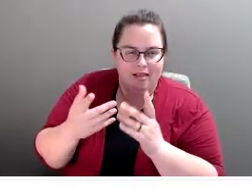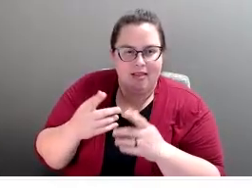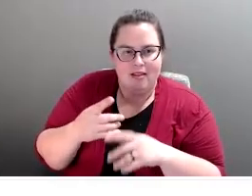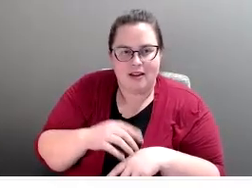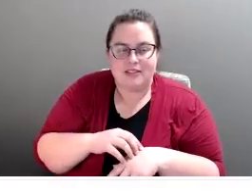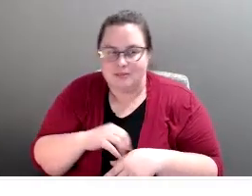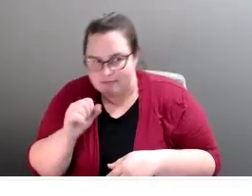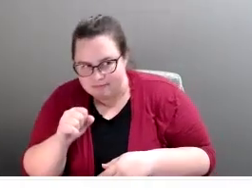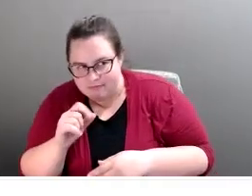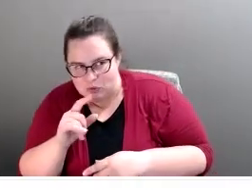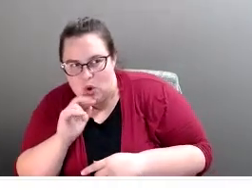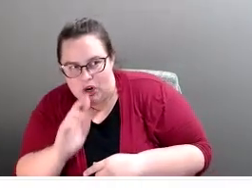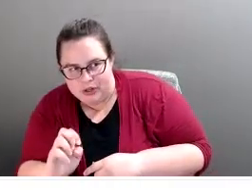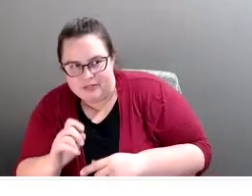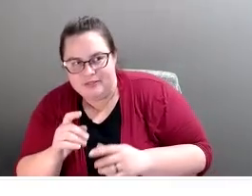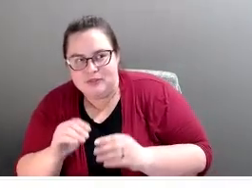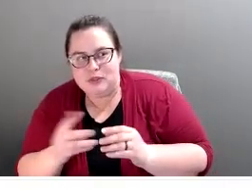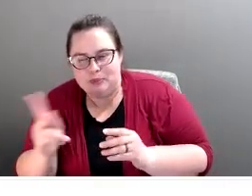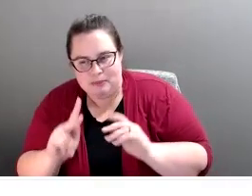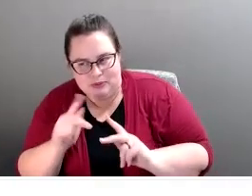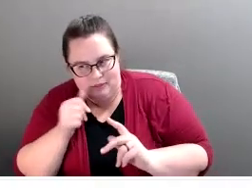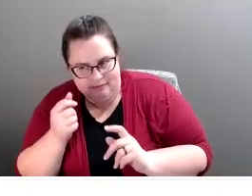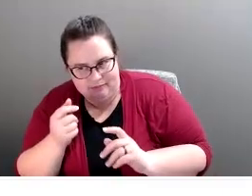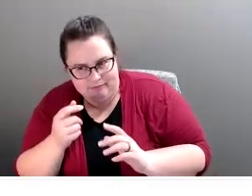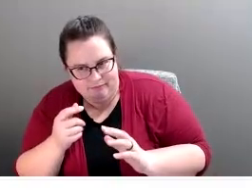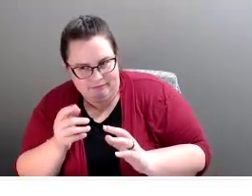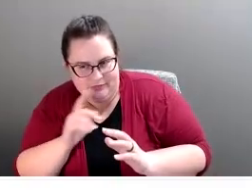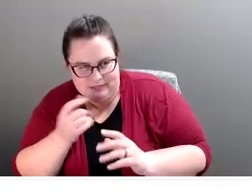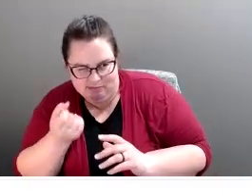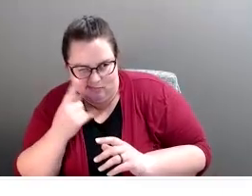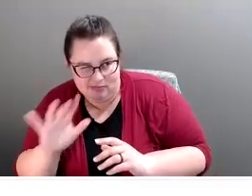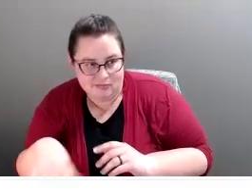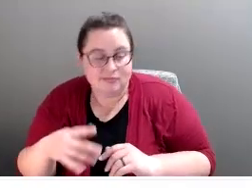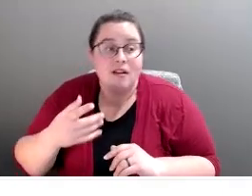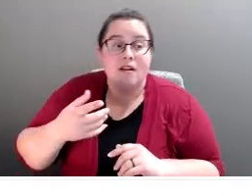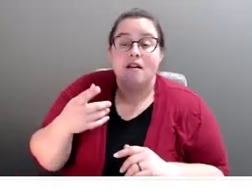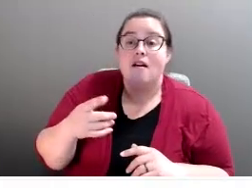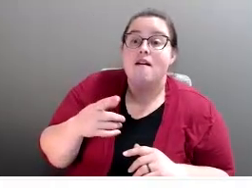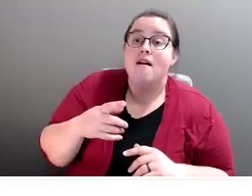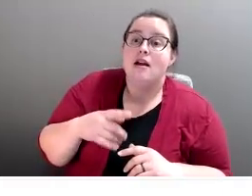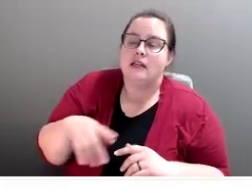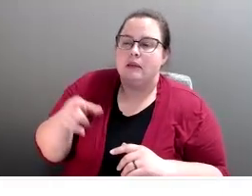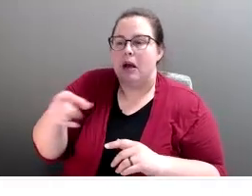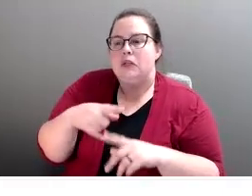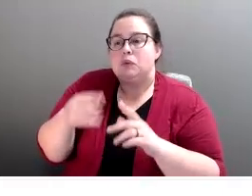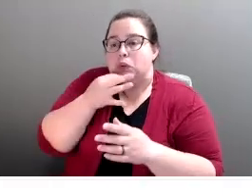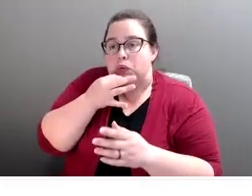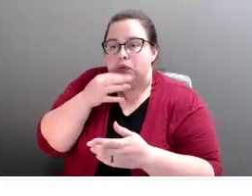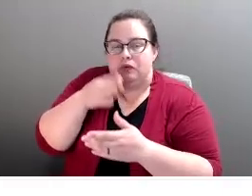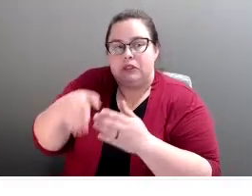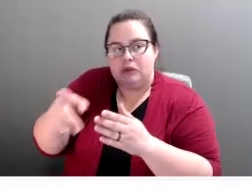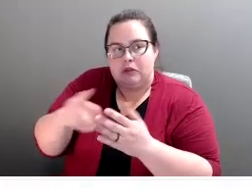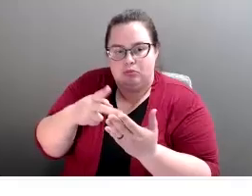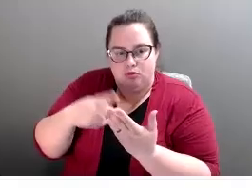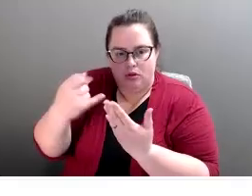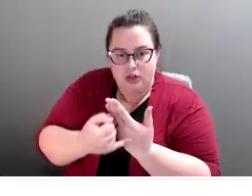how anyways, so yeah, we're really close to finishing this product. It looks very similar to what Rio had. A lot of this, Wes, I'm glad you're